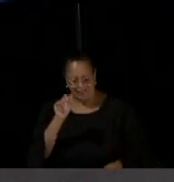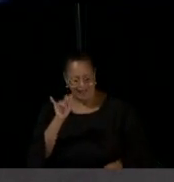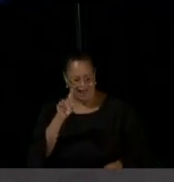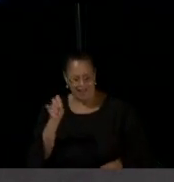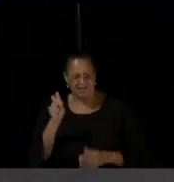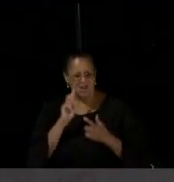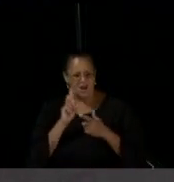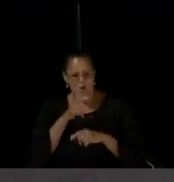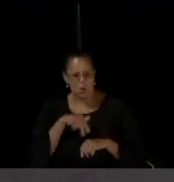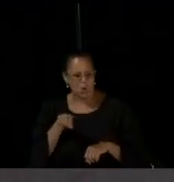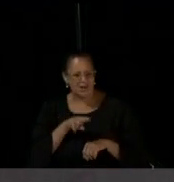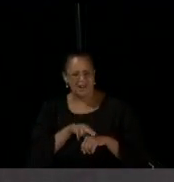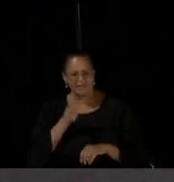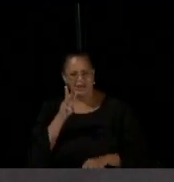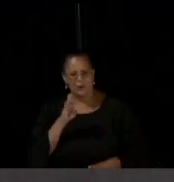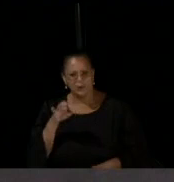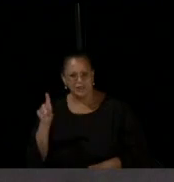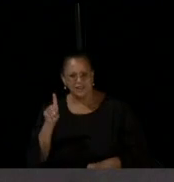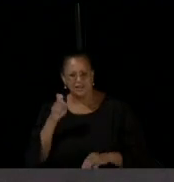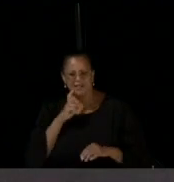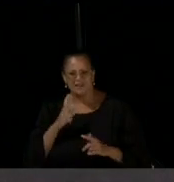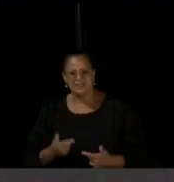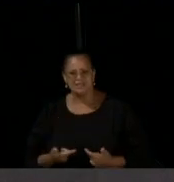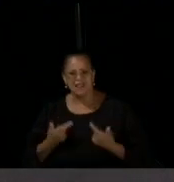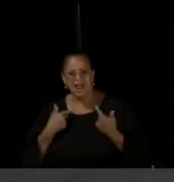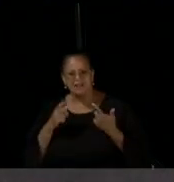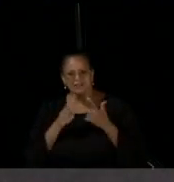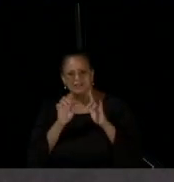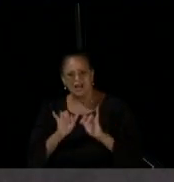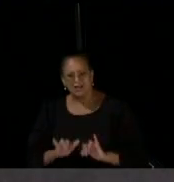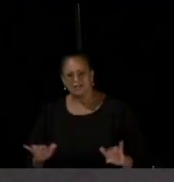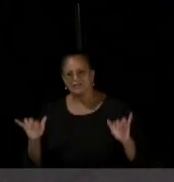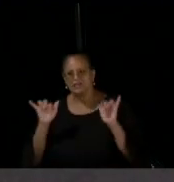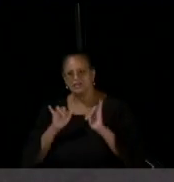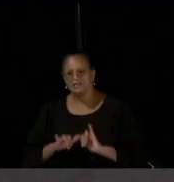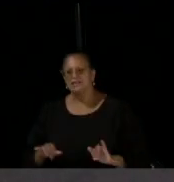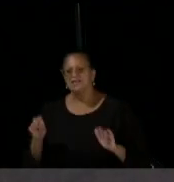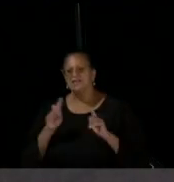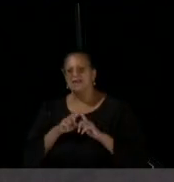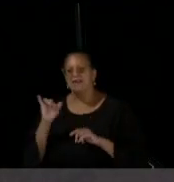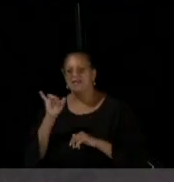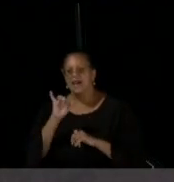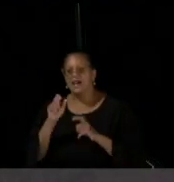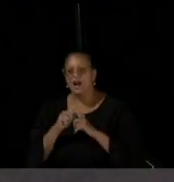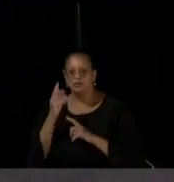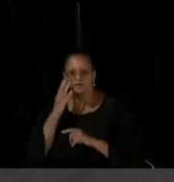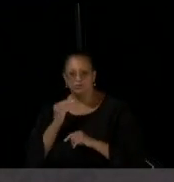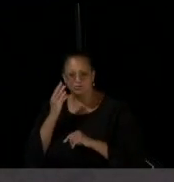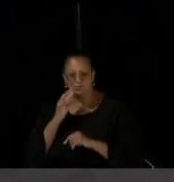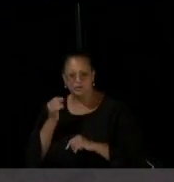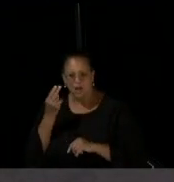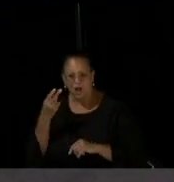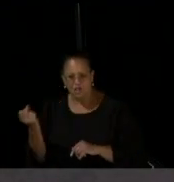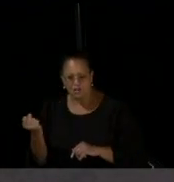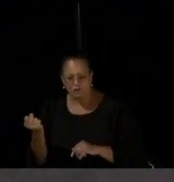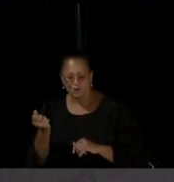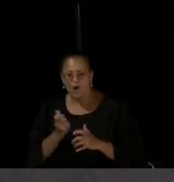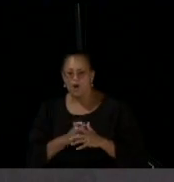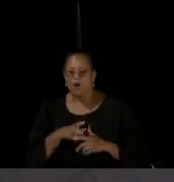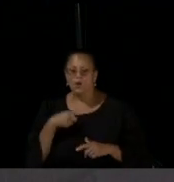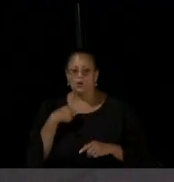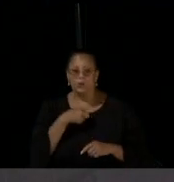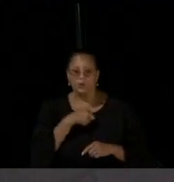ordinary weed with a remarkable life cycle that parallels our collective journey throughout high school. We are